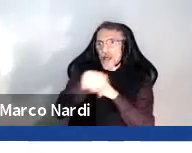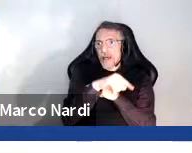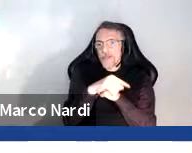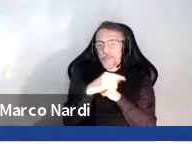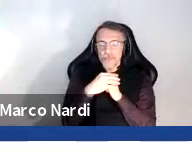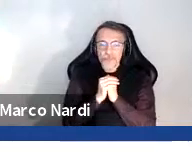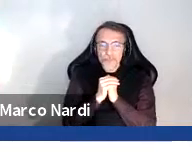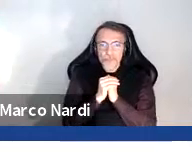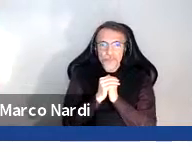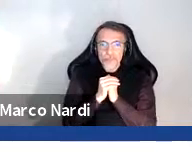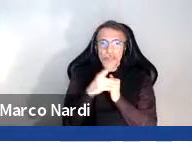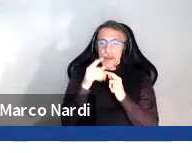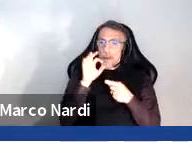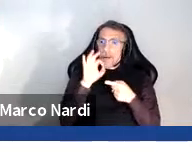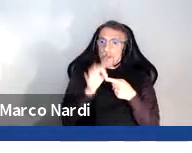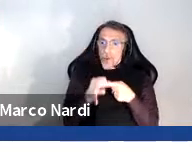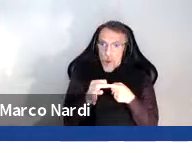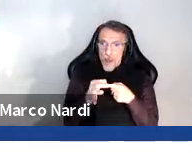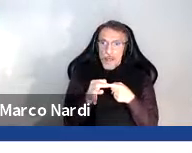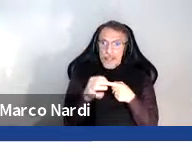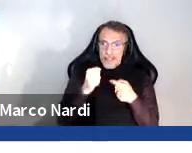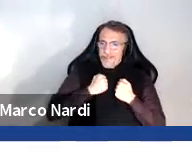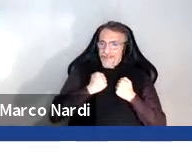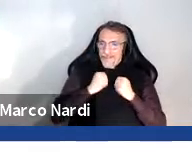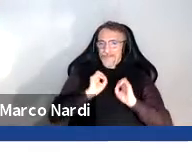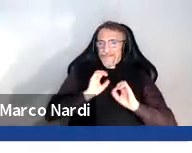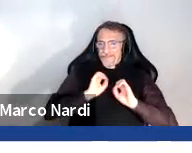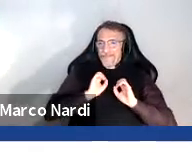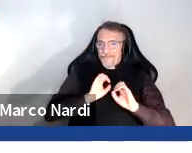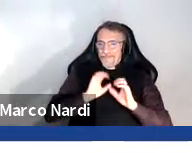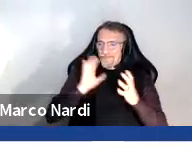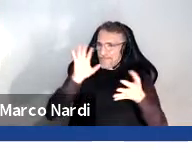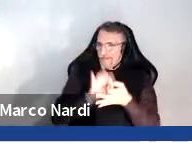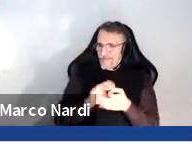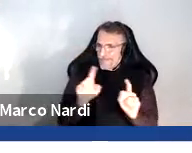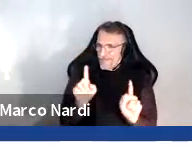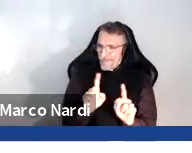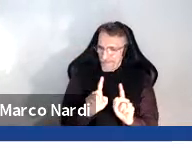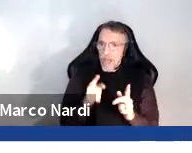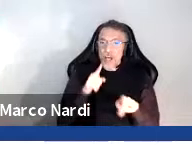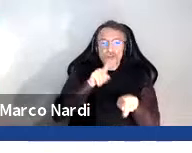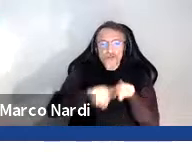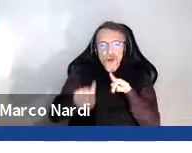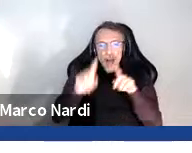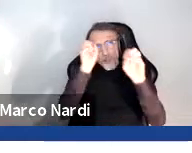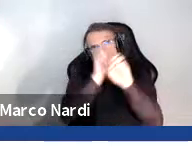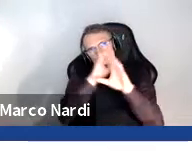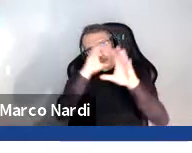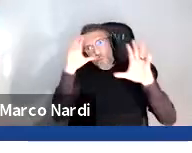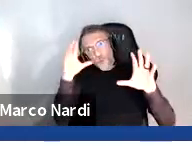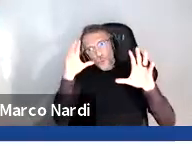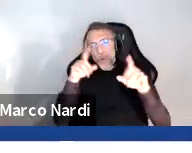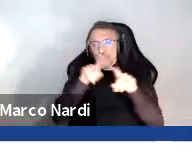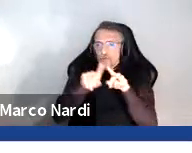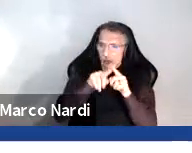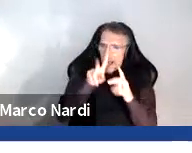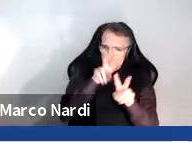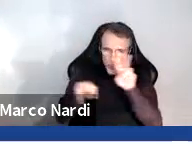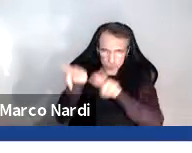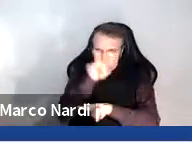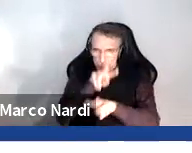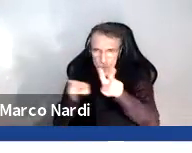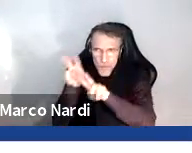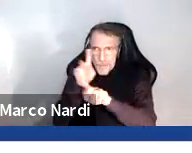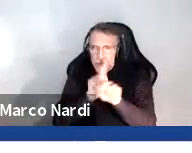Now, my point here is that if you try to see, or if we try to read, understand, and